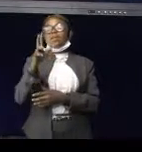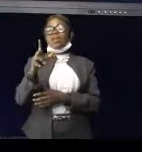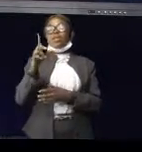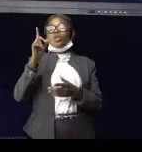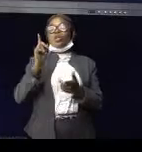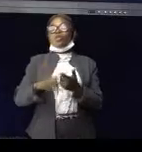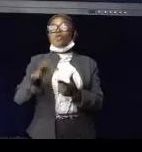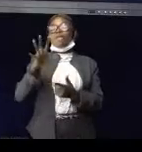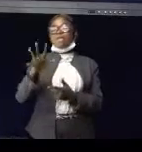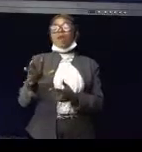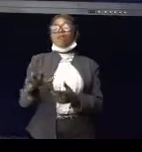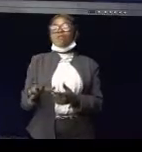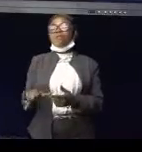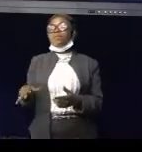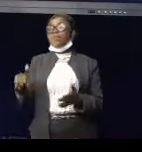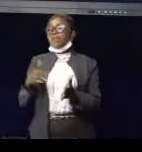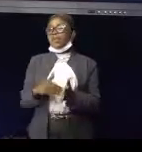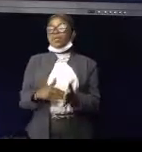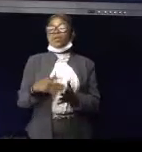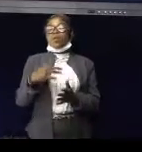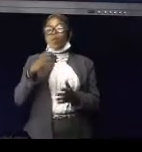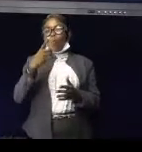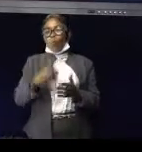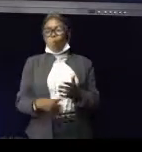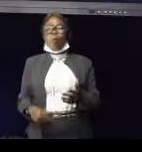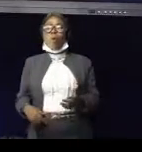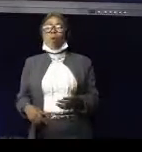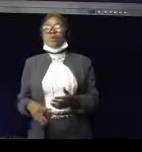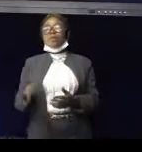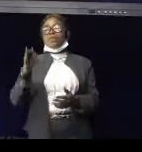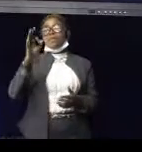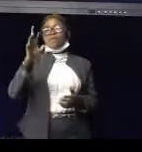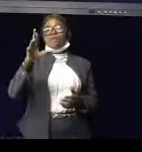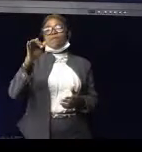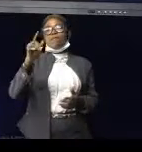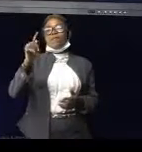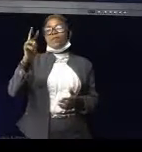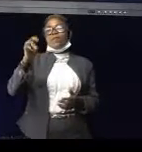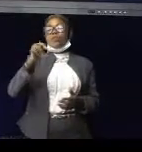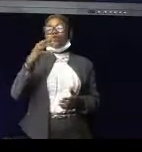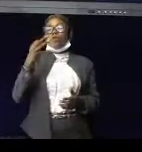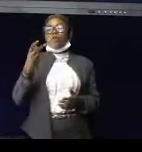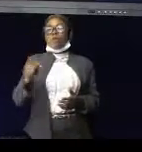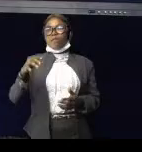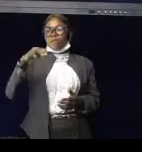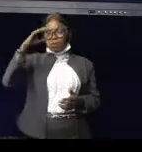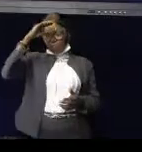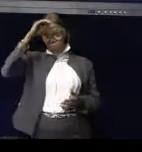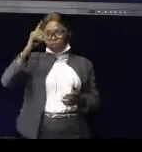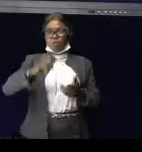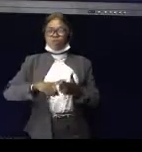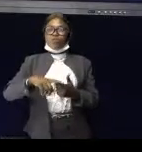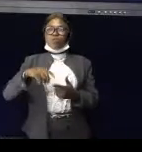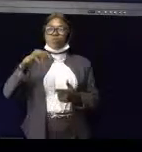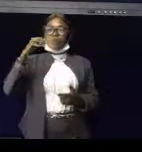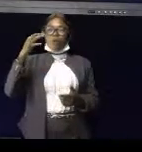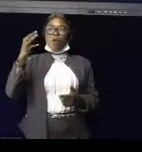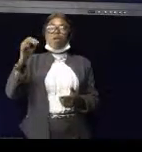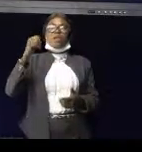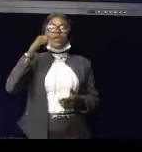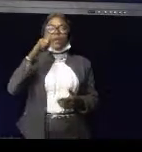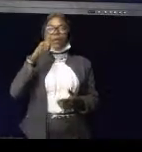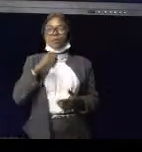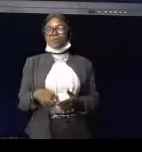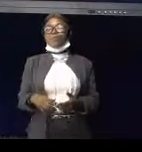5. And likewise, what fraction of the girls are the boys? And in this kind of question, when you say a question like this, it's